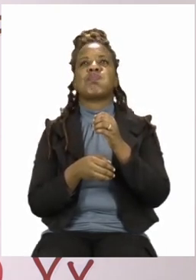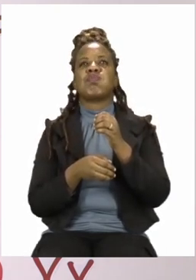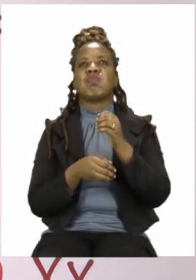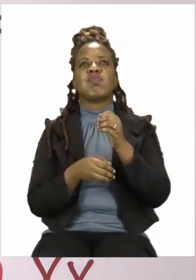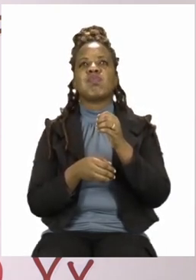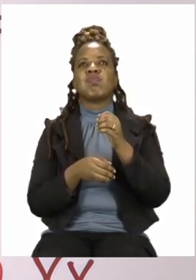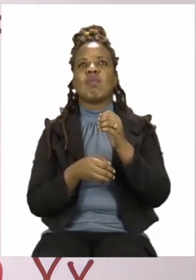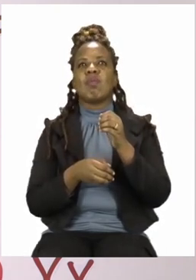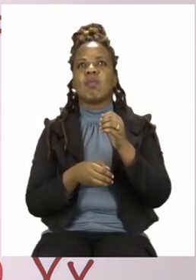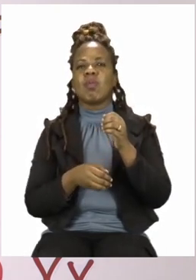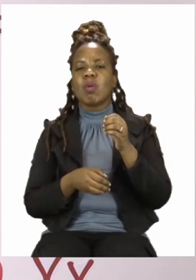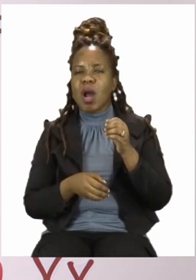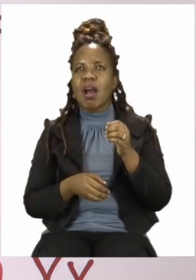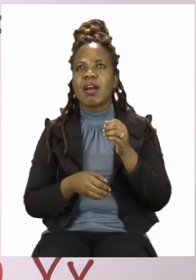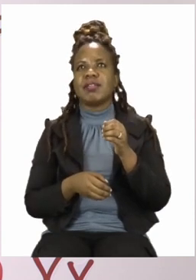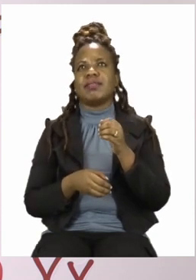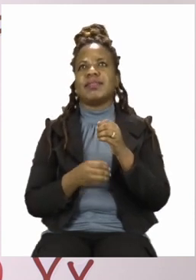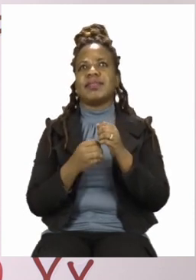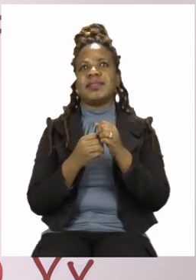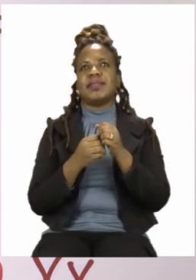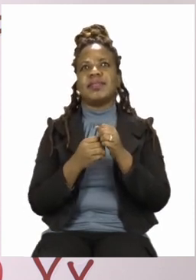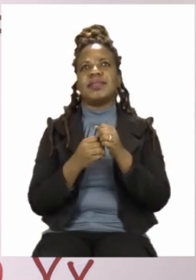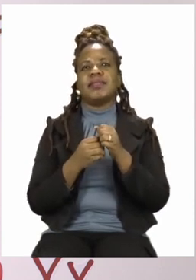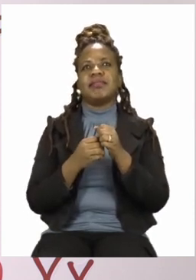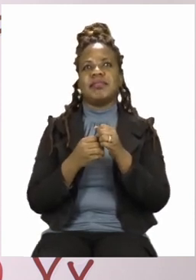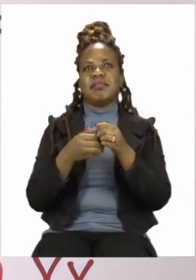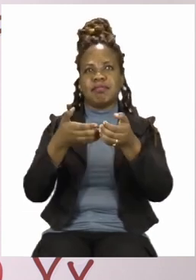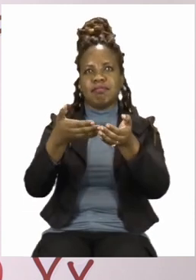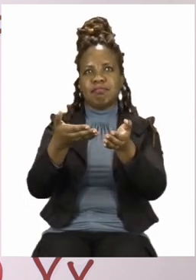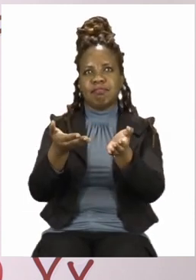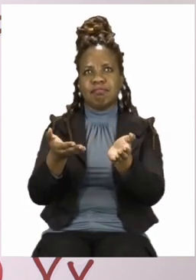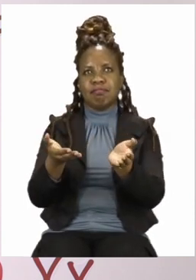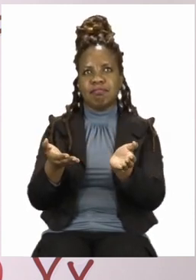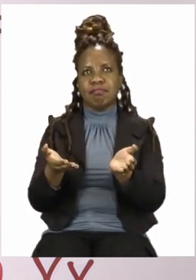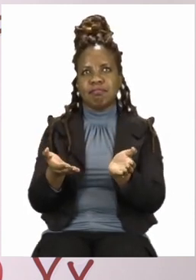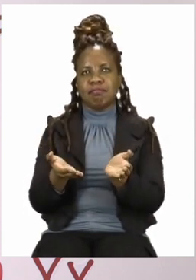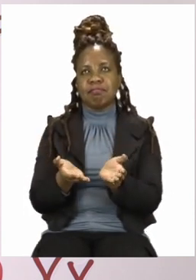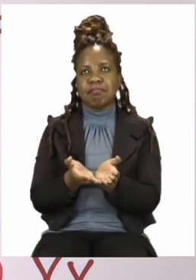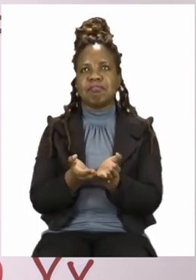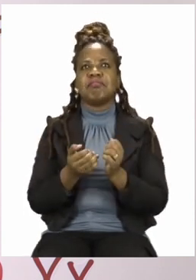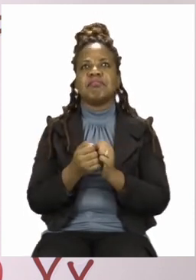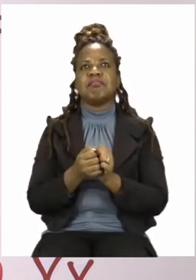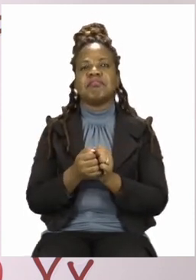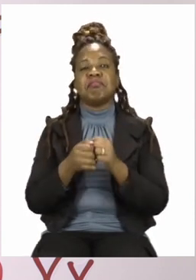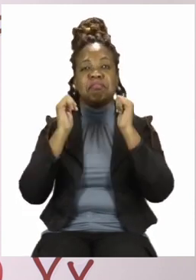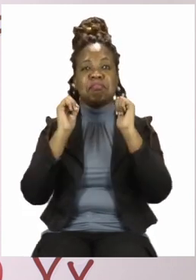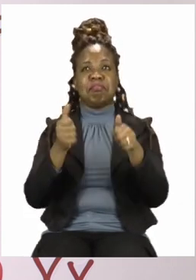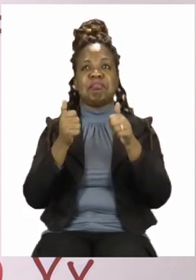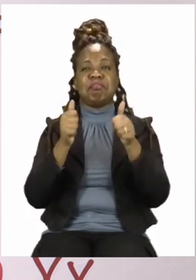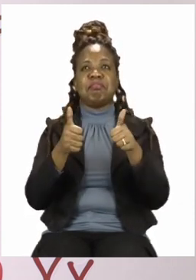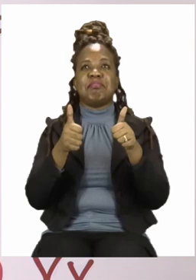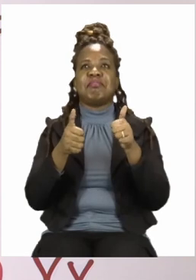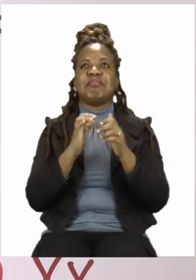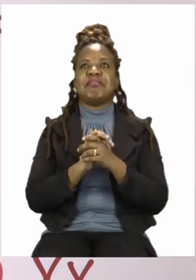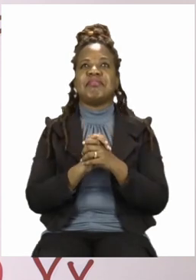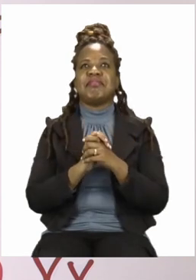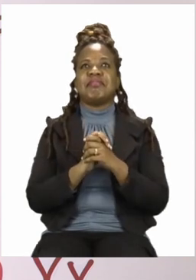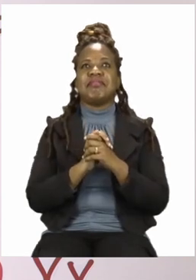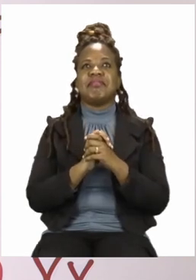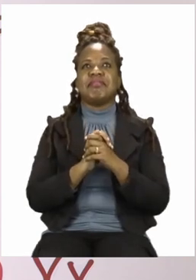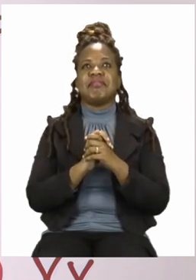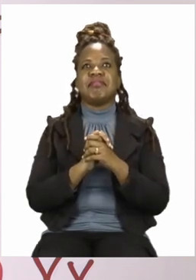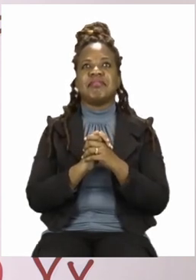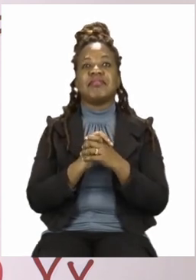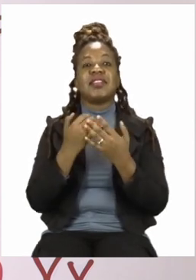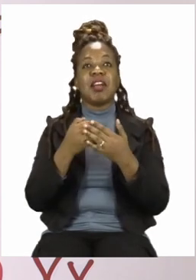And we spit into the sink. Good job. So now you're going to try and